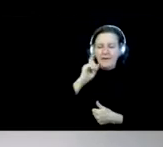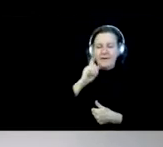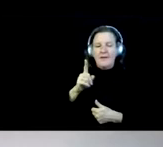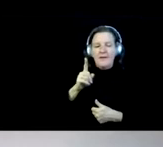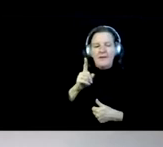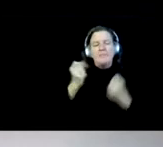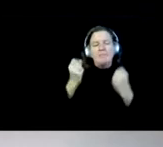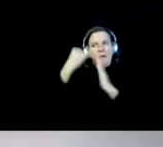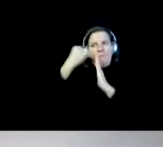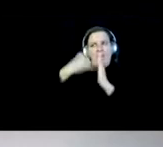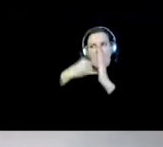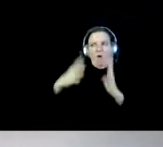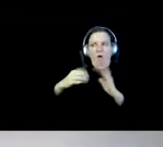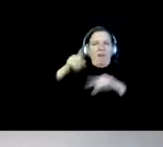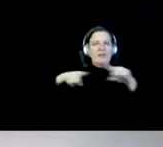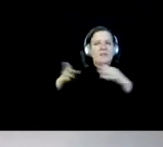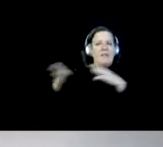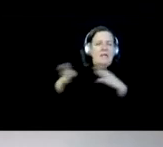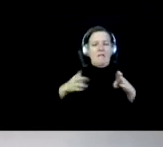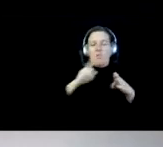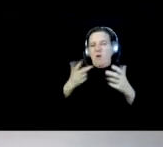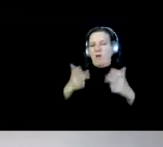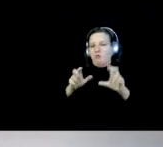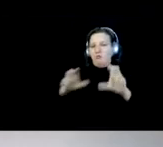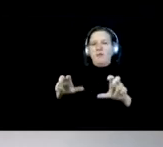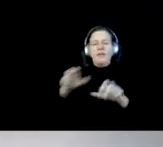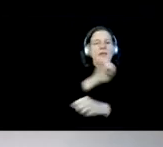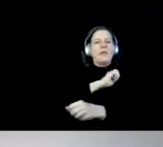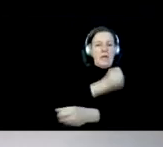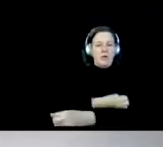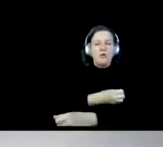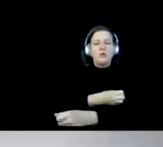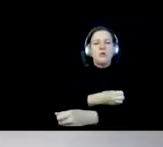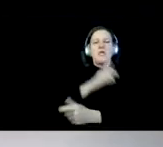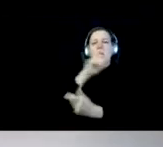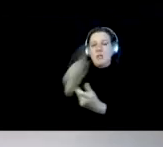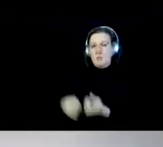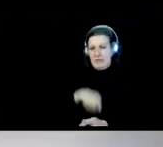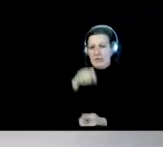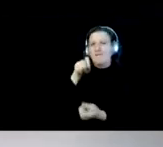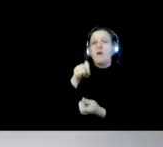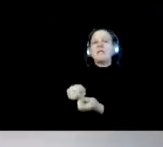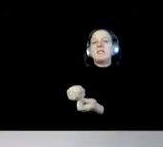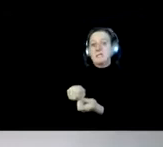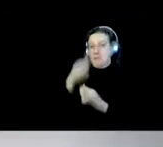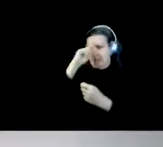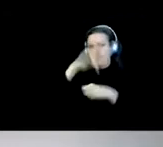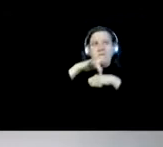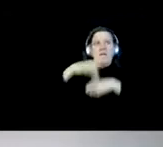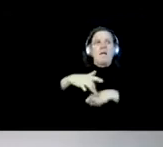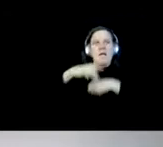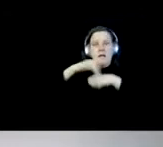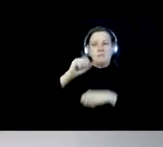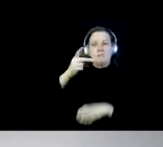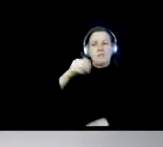put their energy into these kind of very specific obsessive spaces, and that not just my film